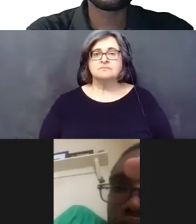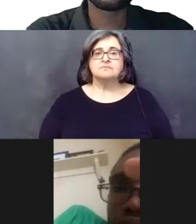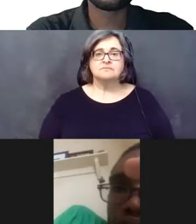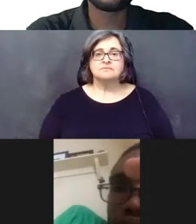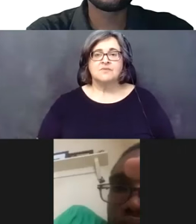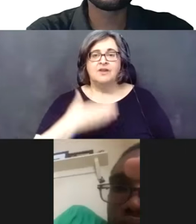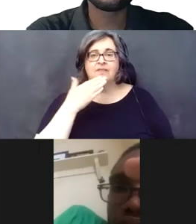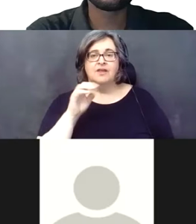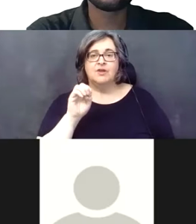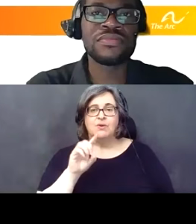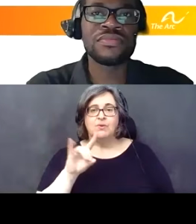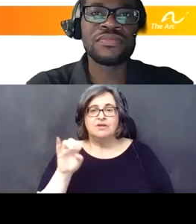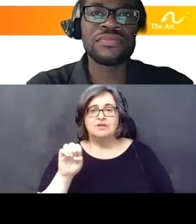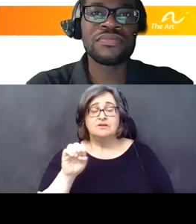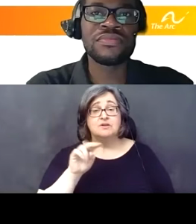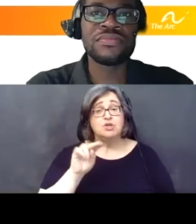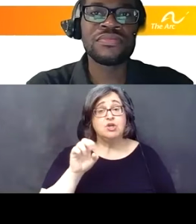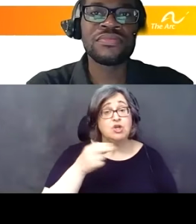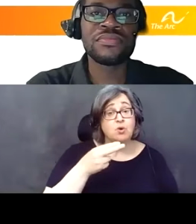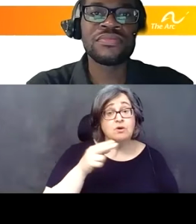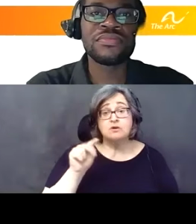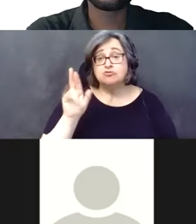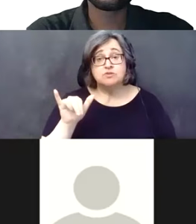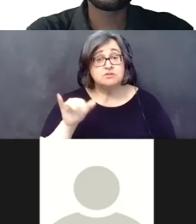Thanks, Eddie. Noah or Tracy, other ideas?